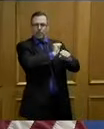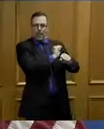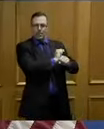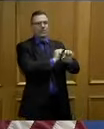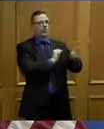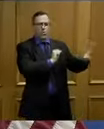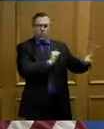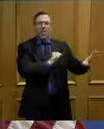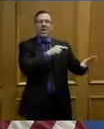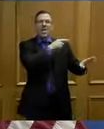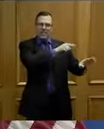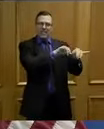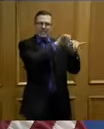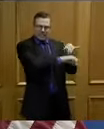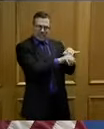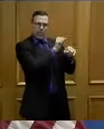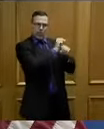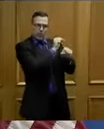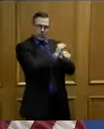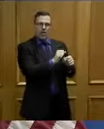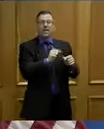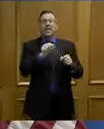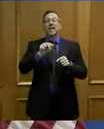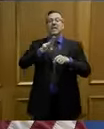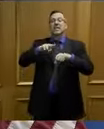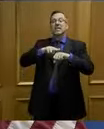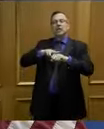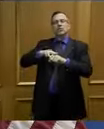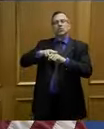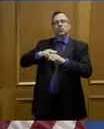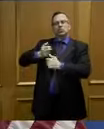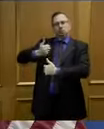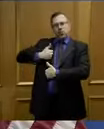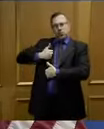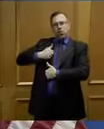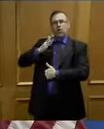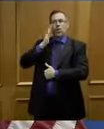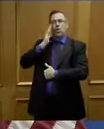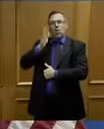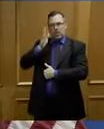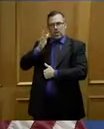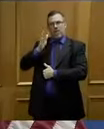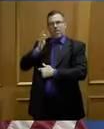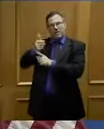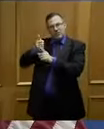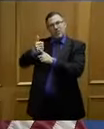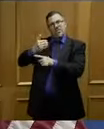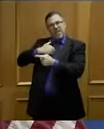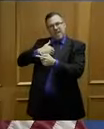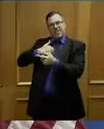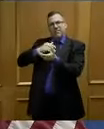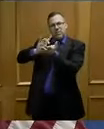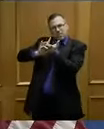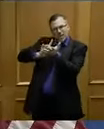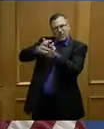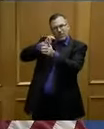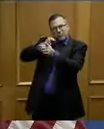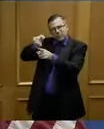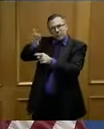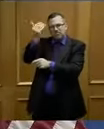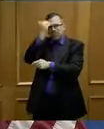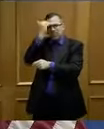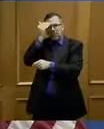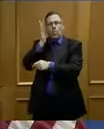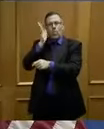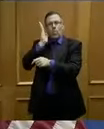are otherwise in other positions in their work or families, but that they have medical technical training. So